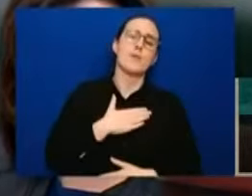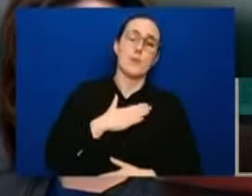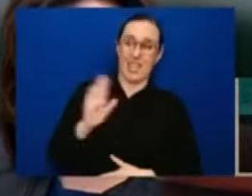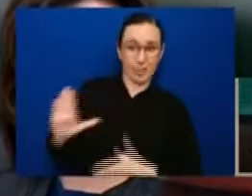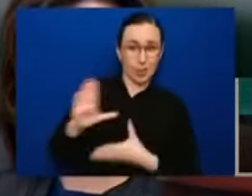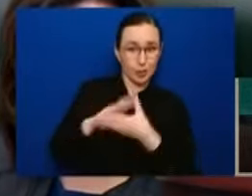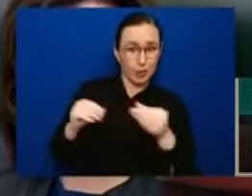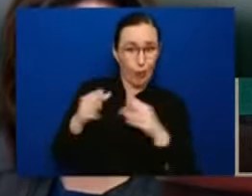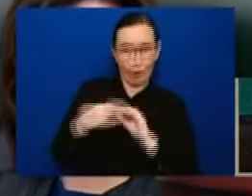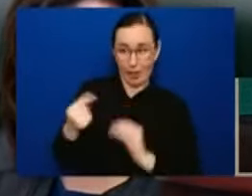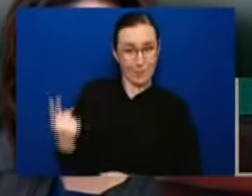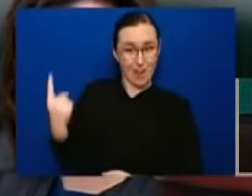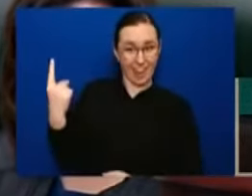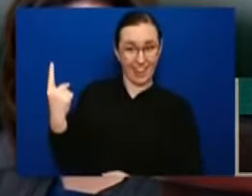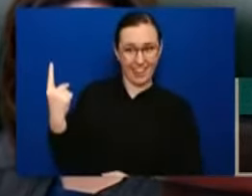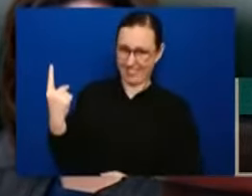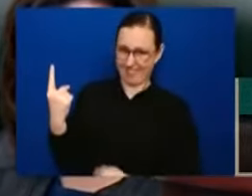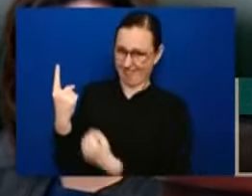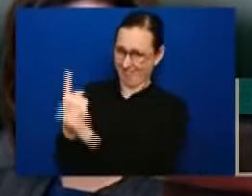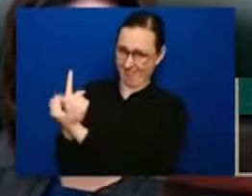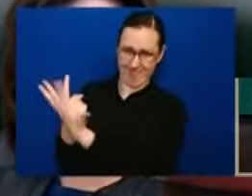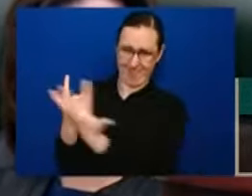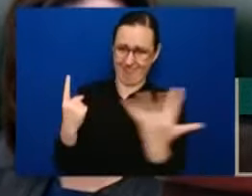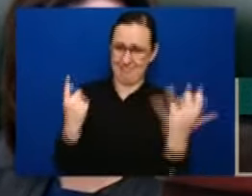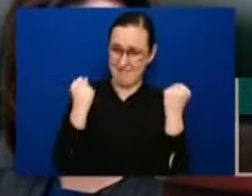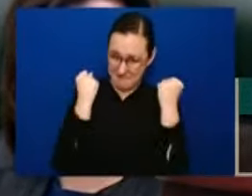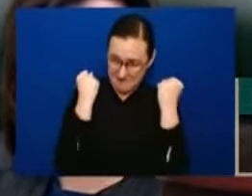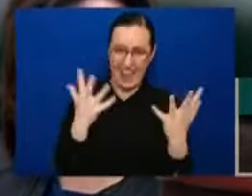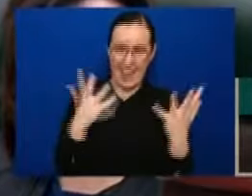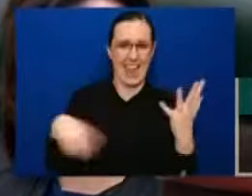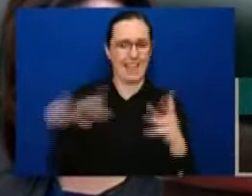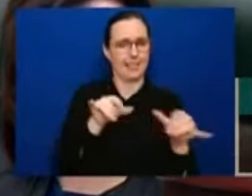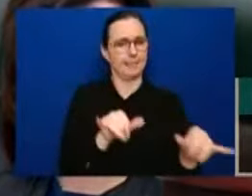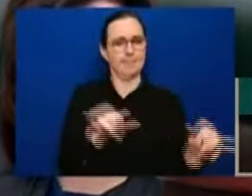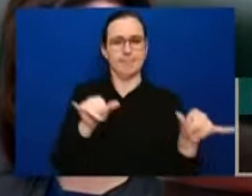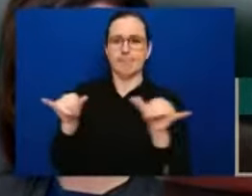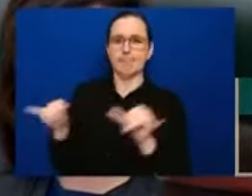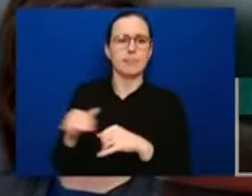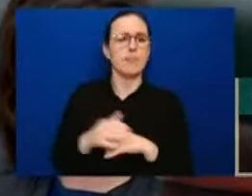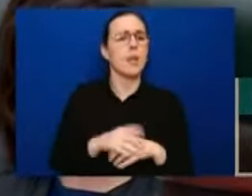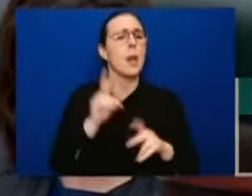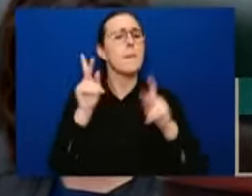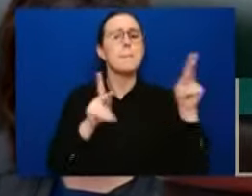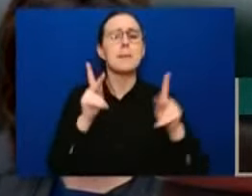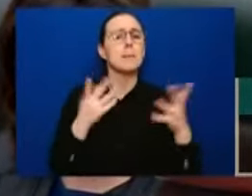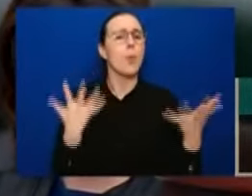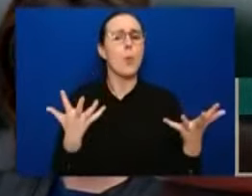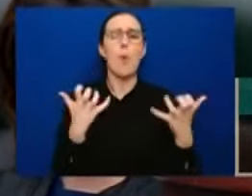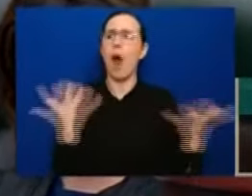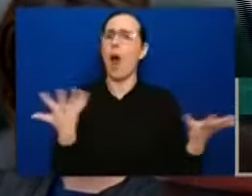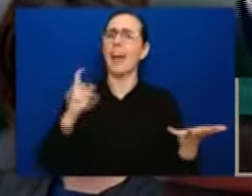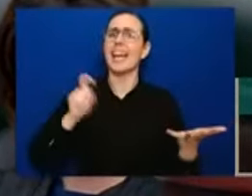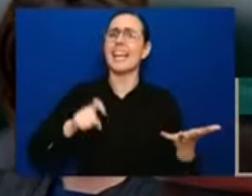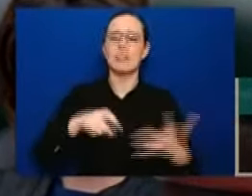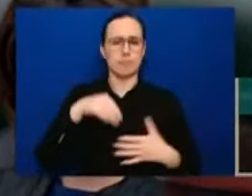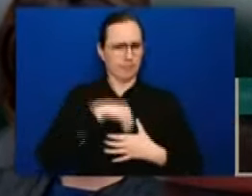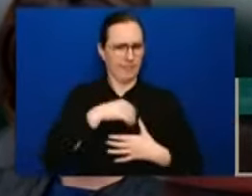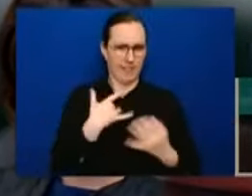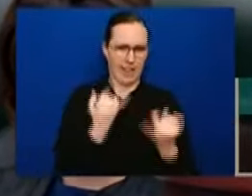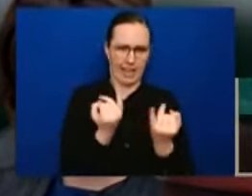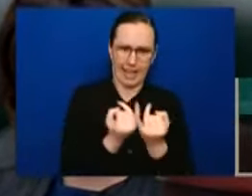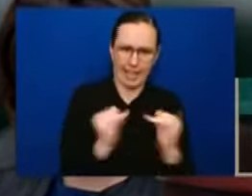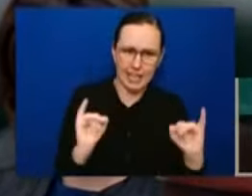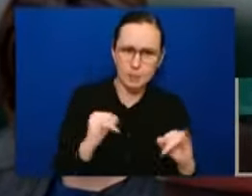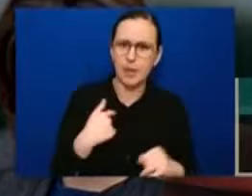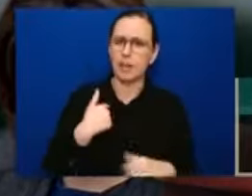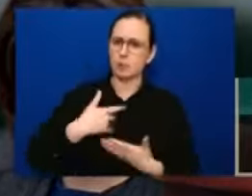independent, competent, productive, and socially connected are often met through our work. Extensive research has